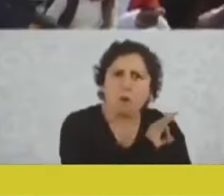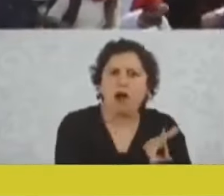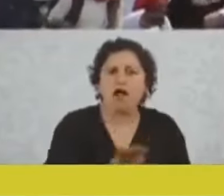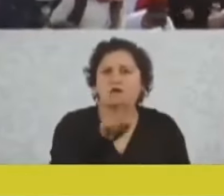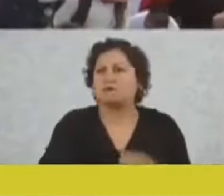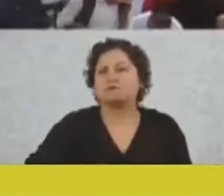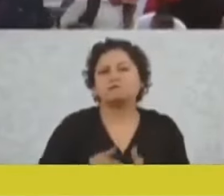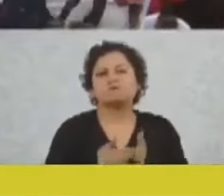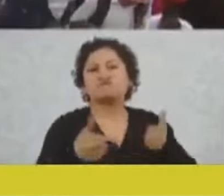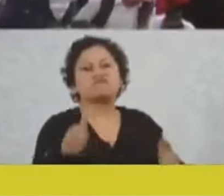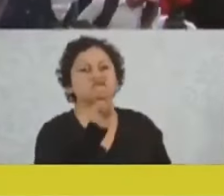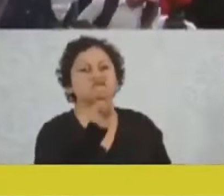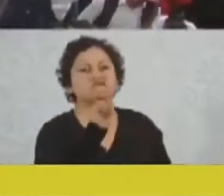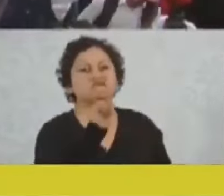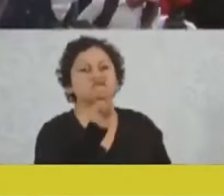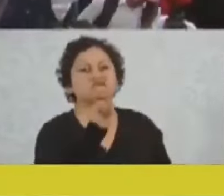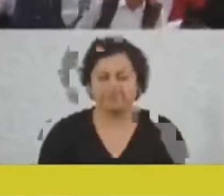it.